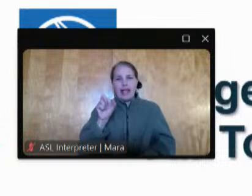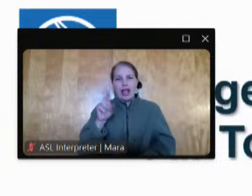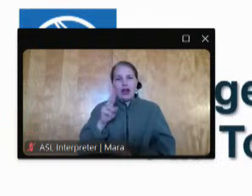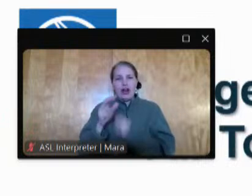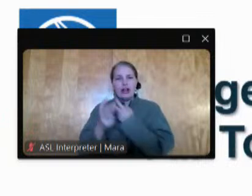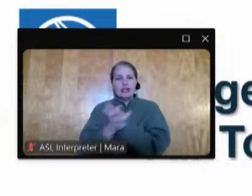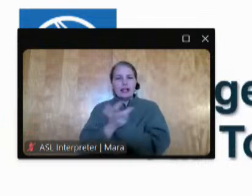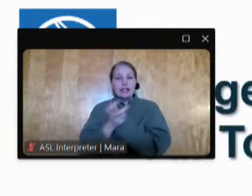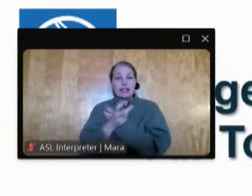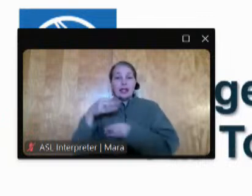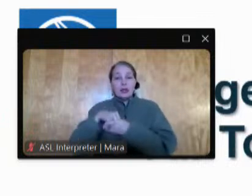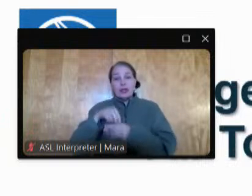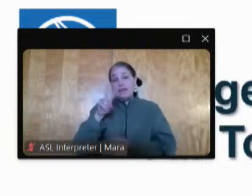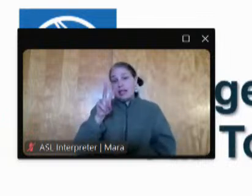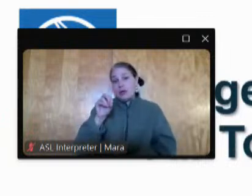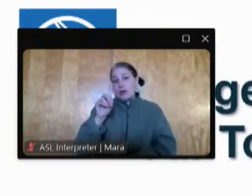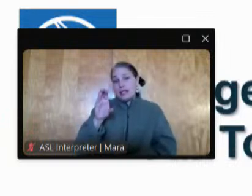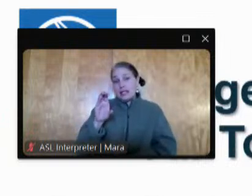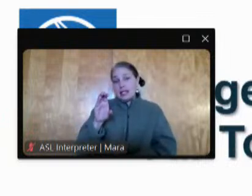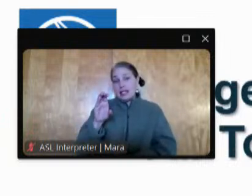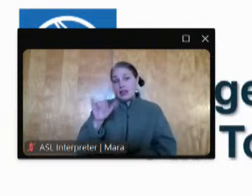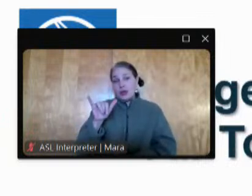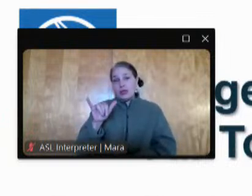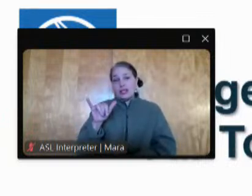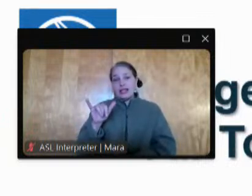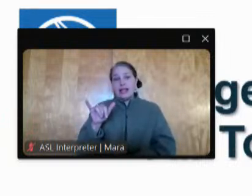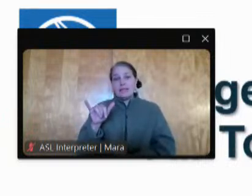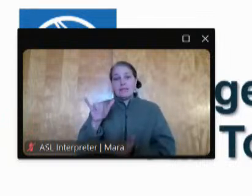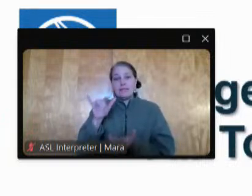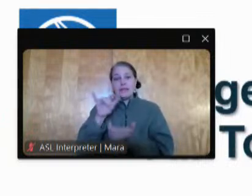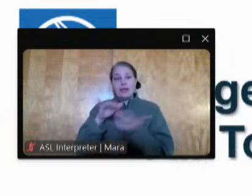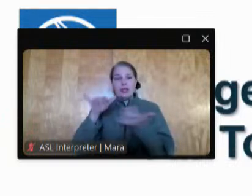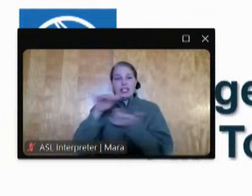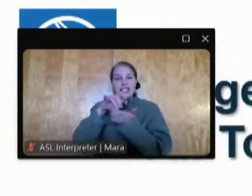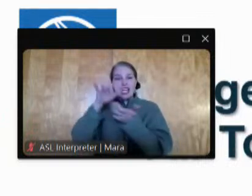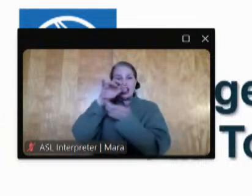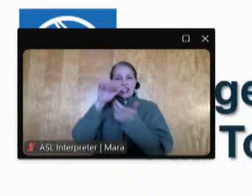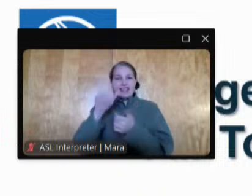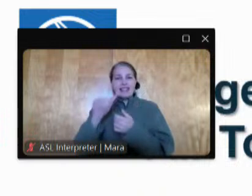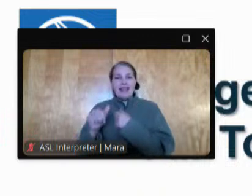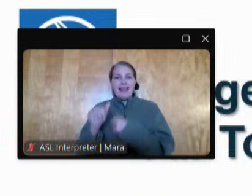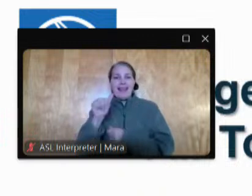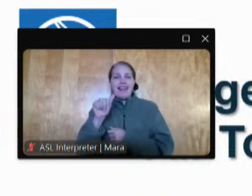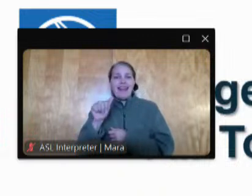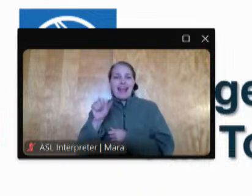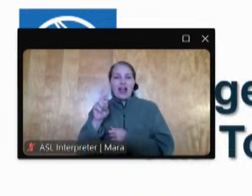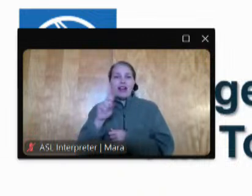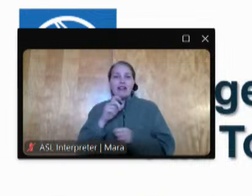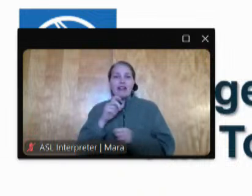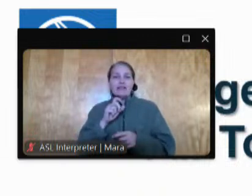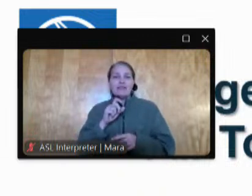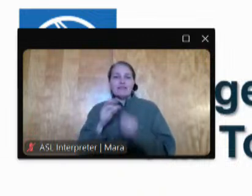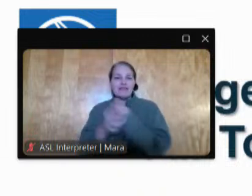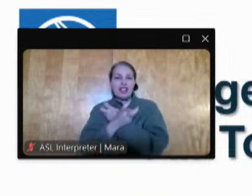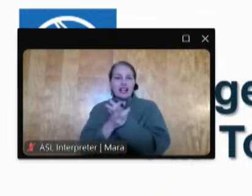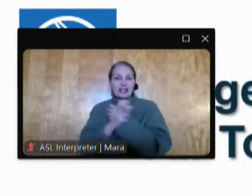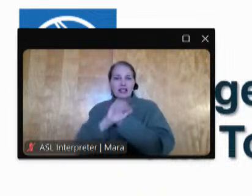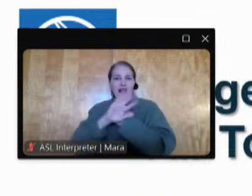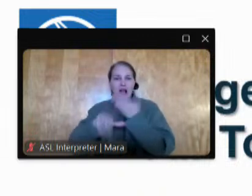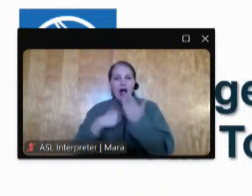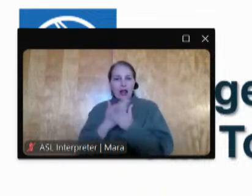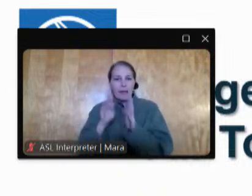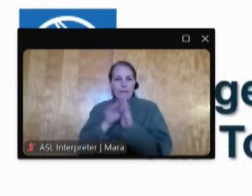air toxic metals were within background levels on January 31st. We did a follow-up measurement on